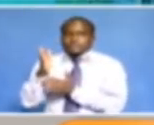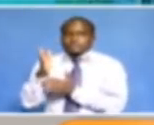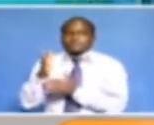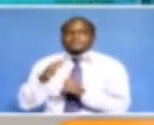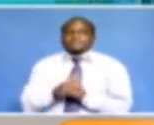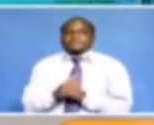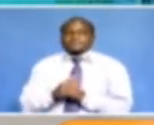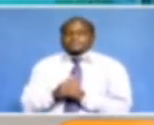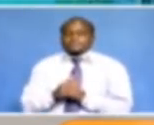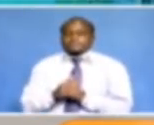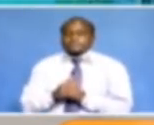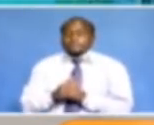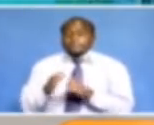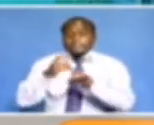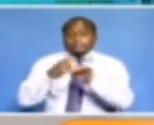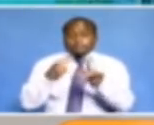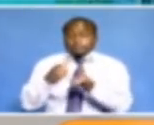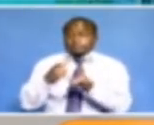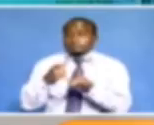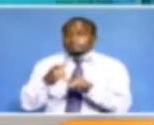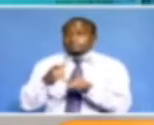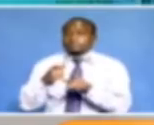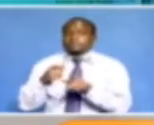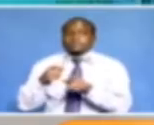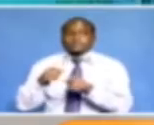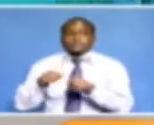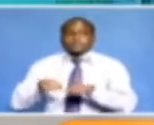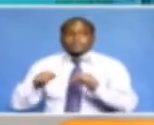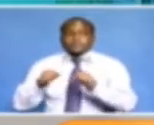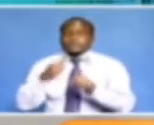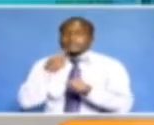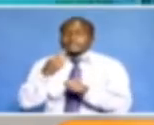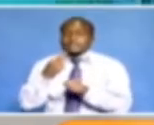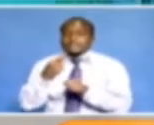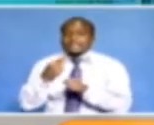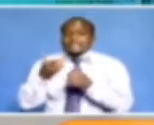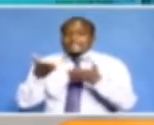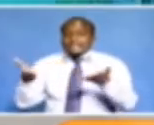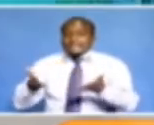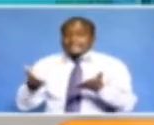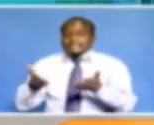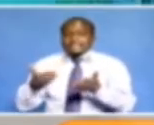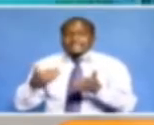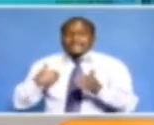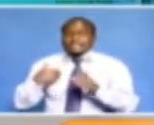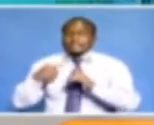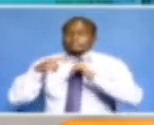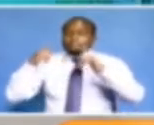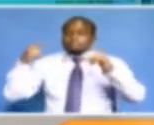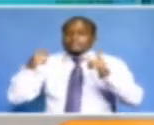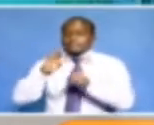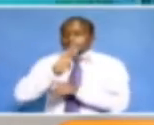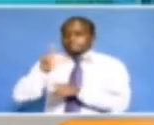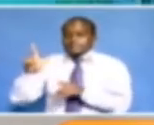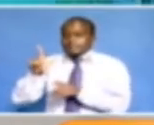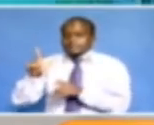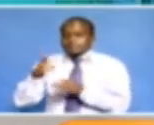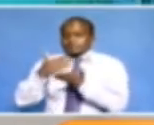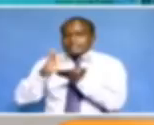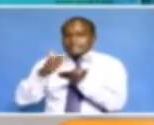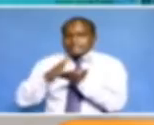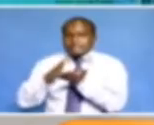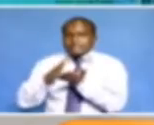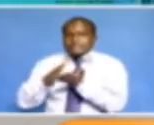Nairobi. According to Postmaster General Dan Kagwe, the corporation is currently plagued by huge rental bills, including footing